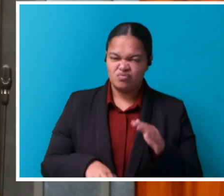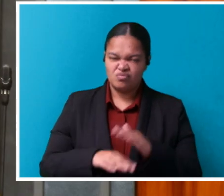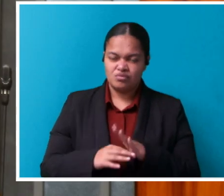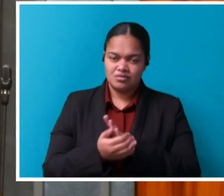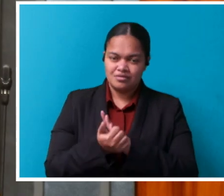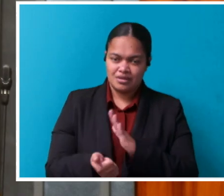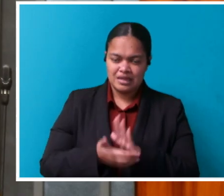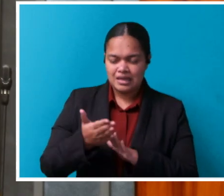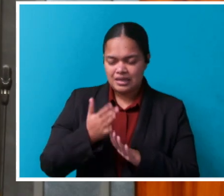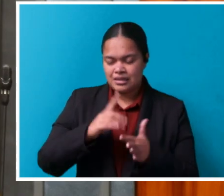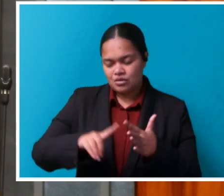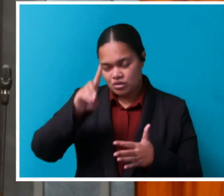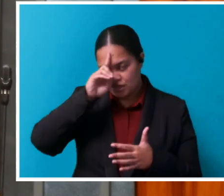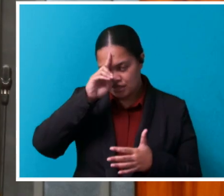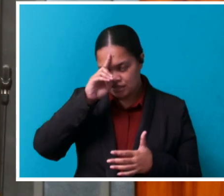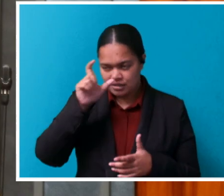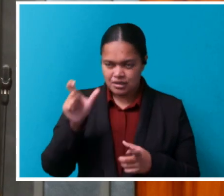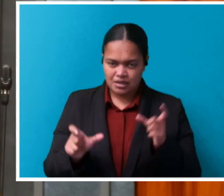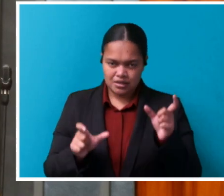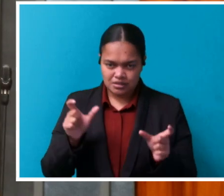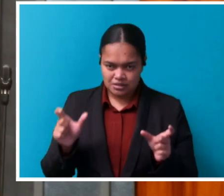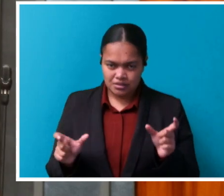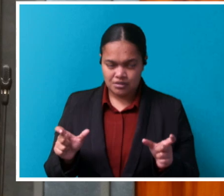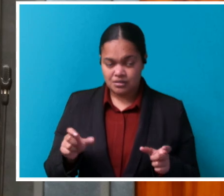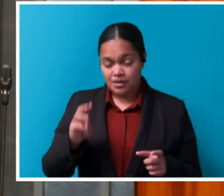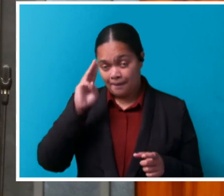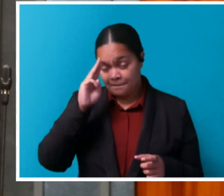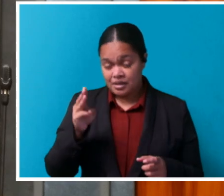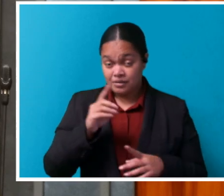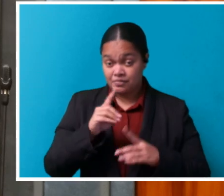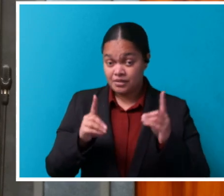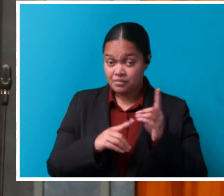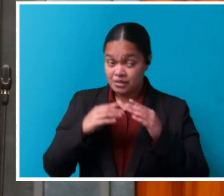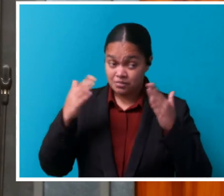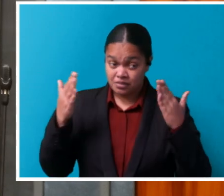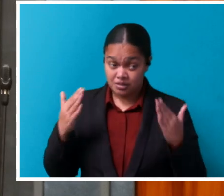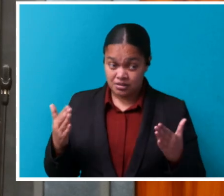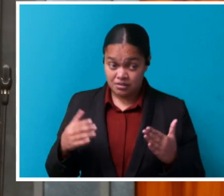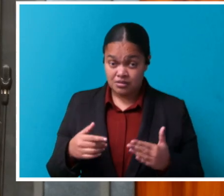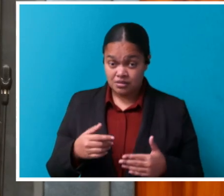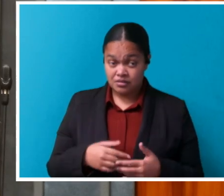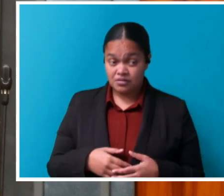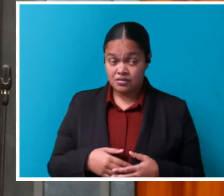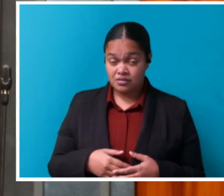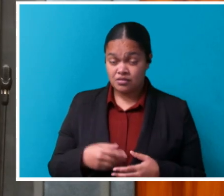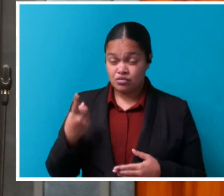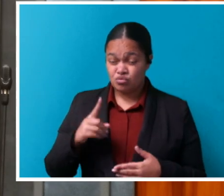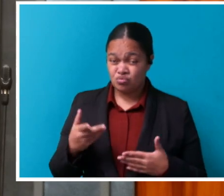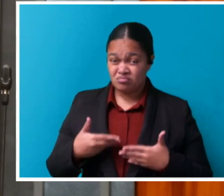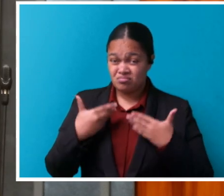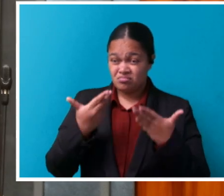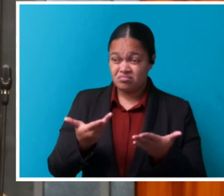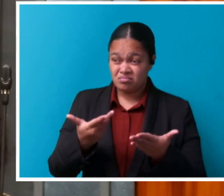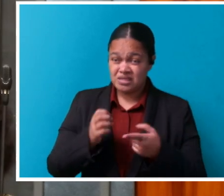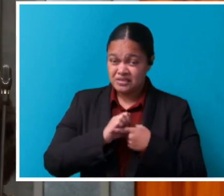highly educated candidates. Madam Deputy Speaker, to bring efficiency in the collection of reports